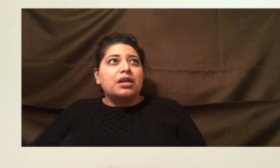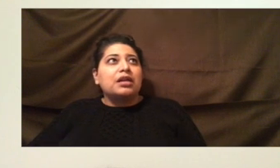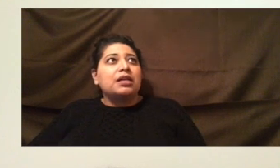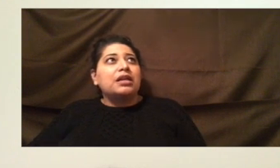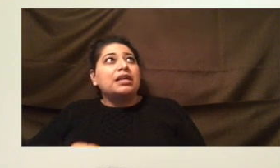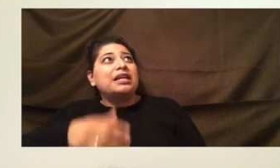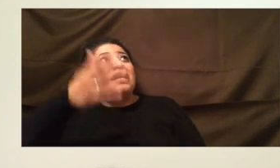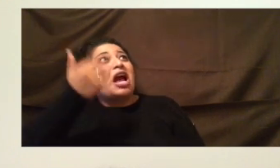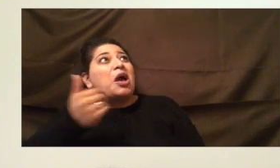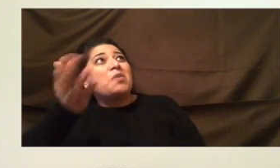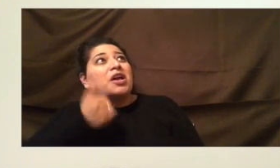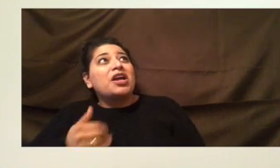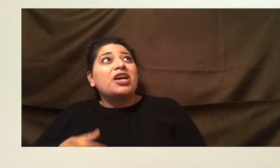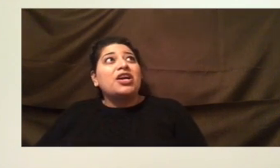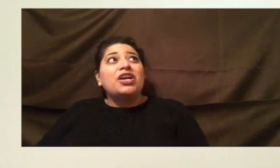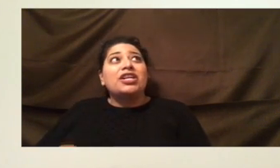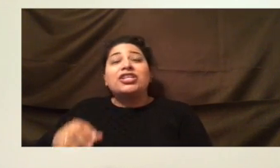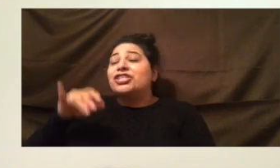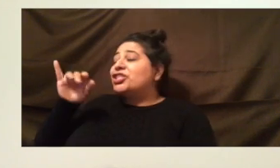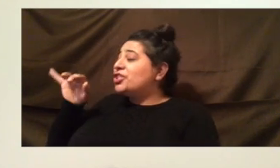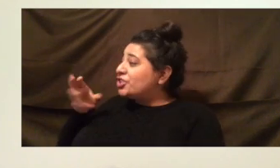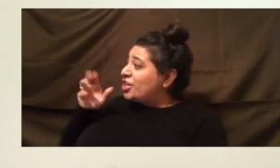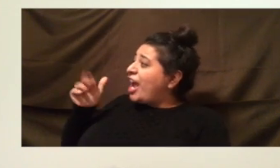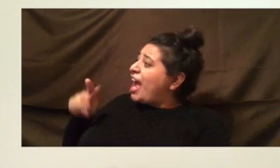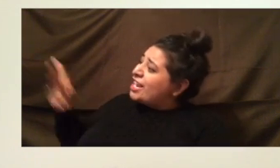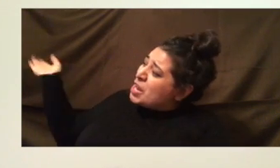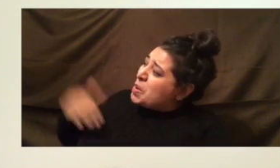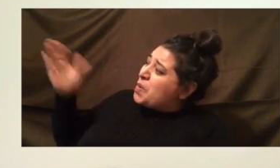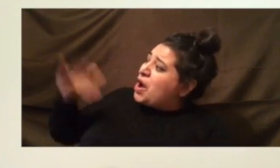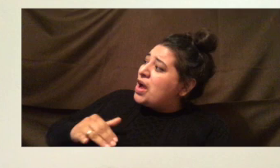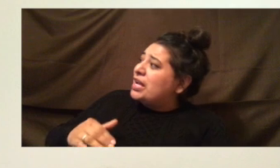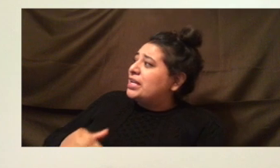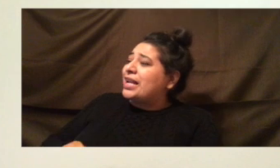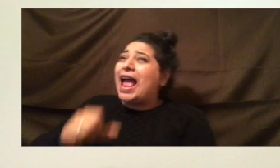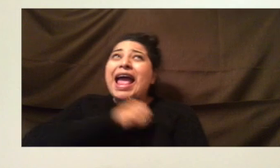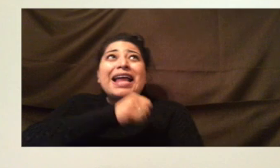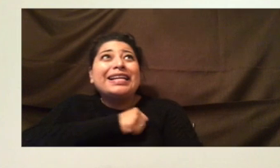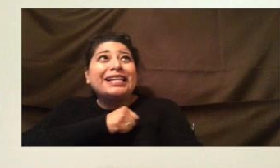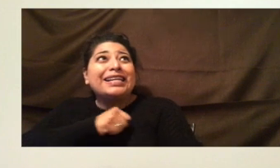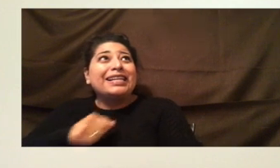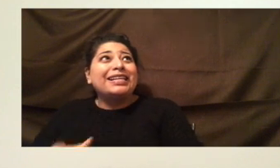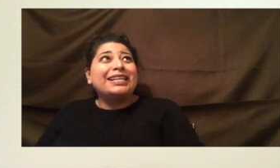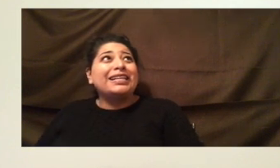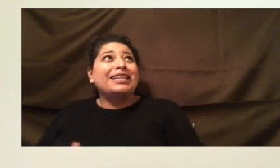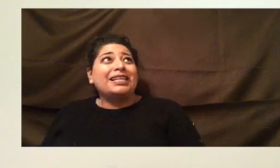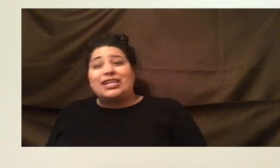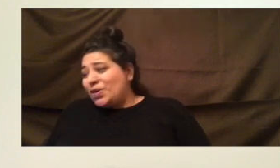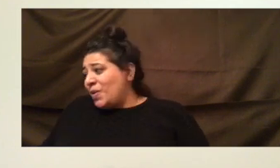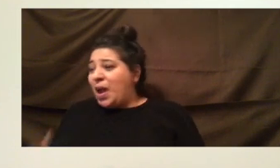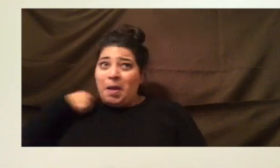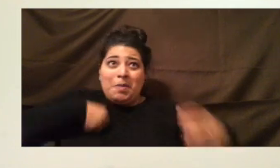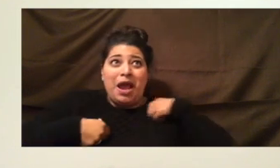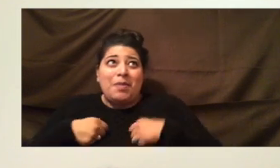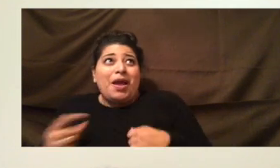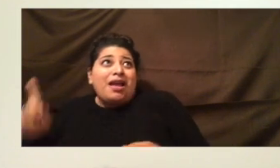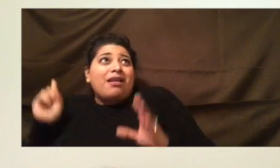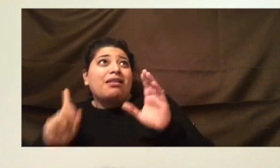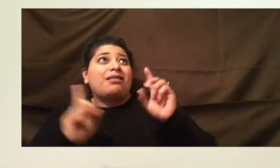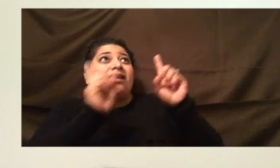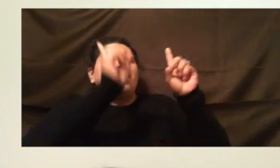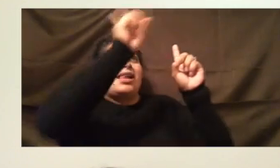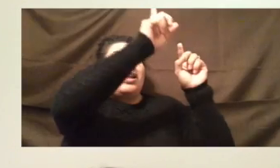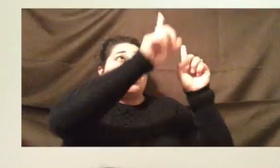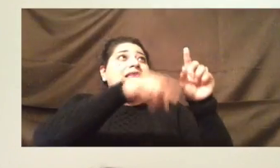here, Annie called. Annie! Jack grabbed his backpack and raced up the hill. When he got to the top, he gasped.